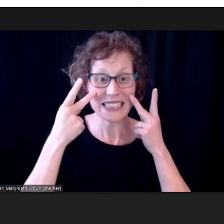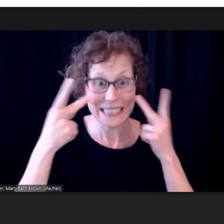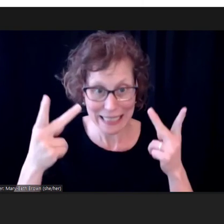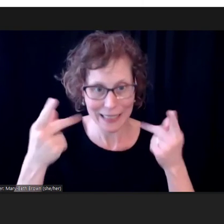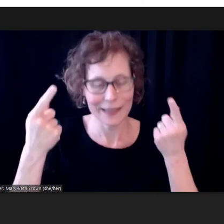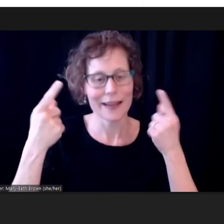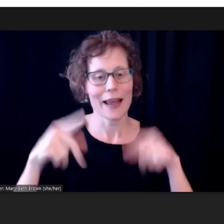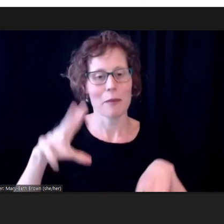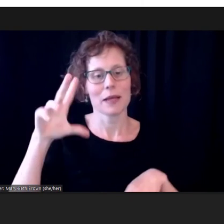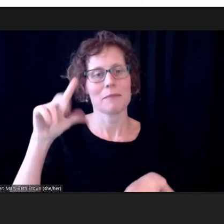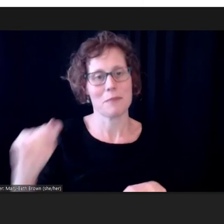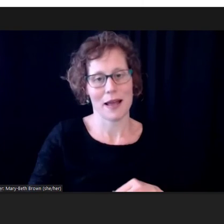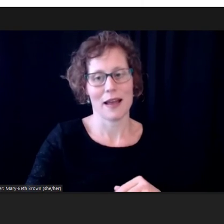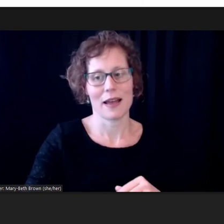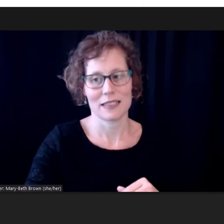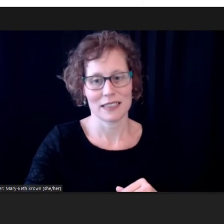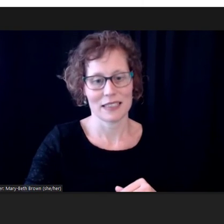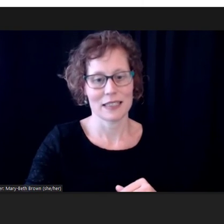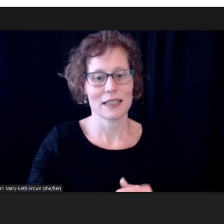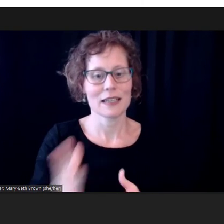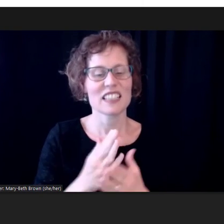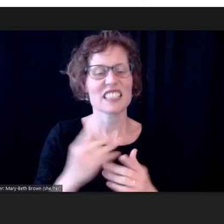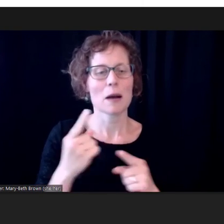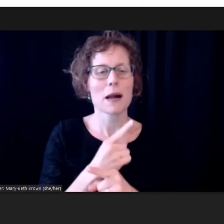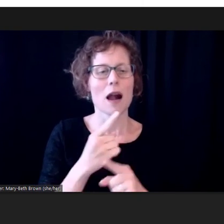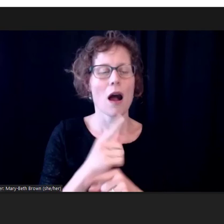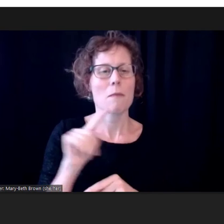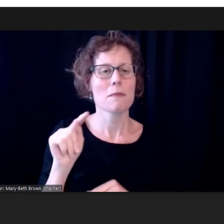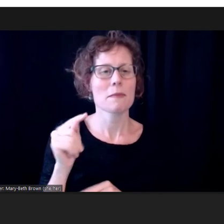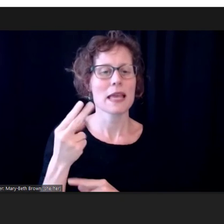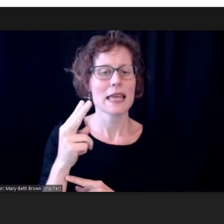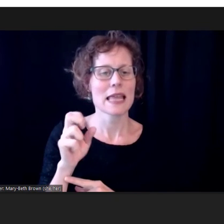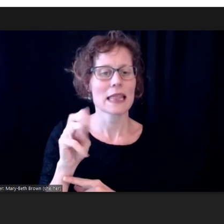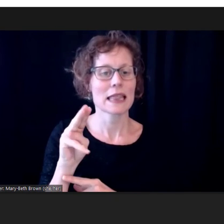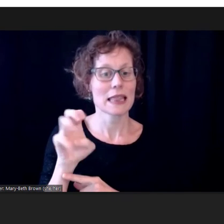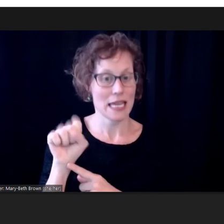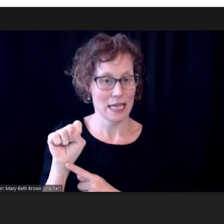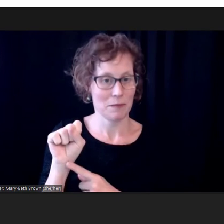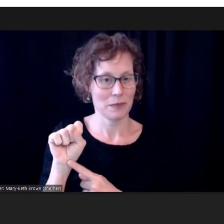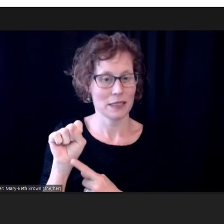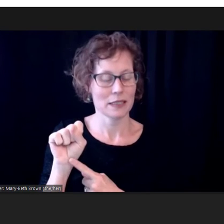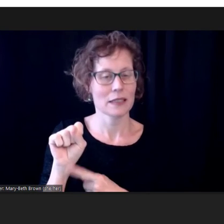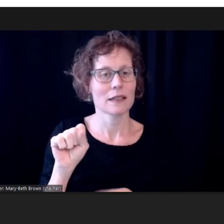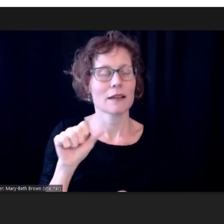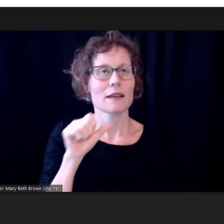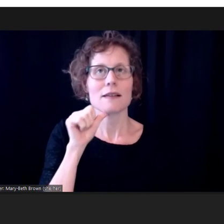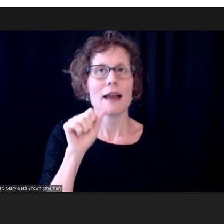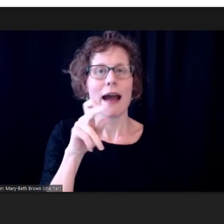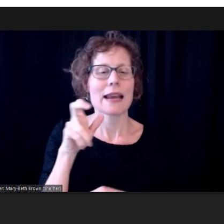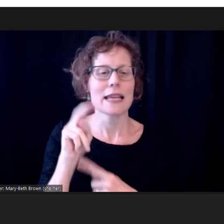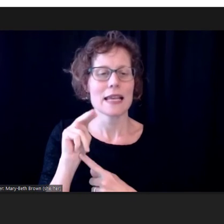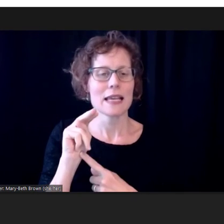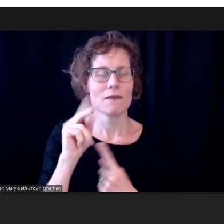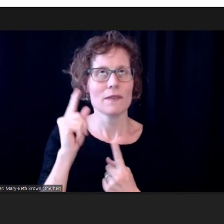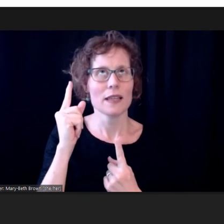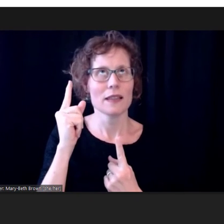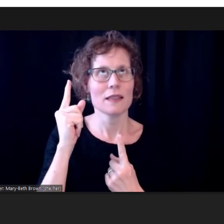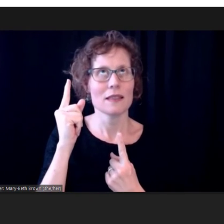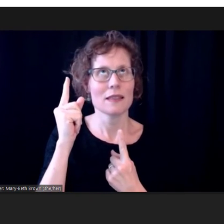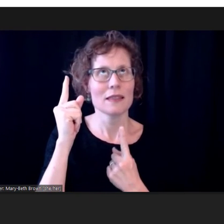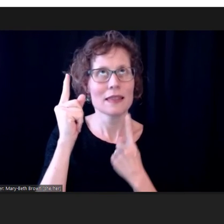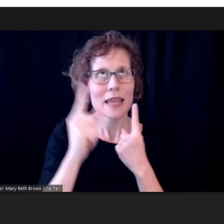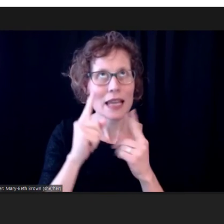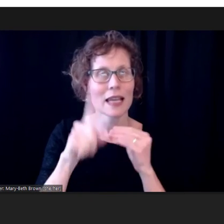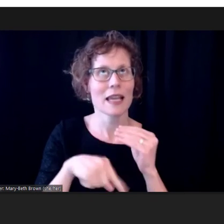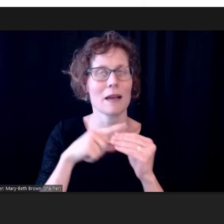but some common themes, I think, is just not even thinking communication